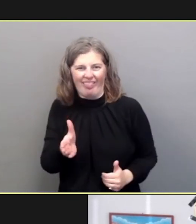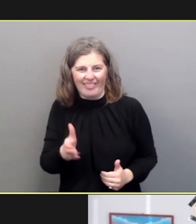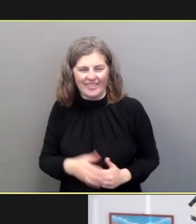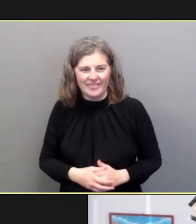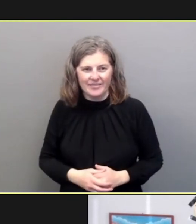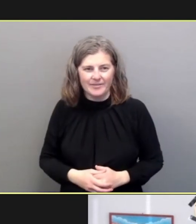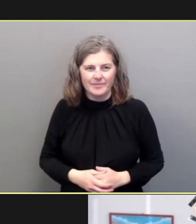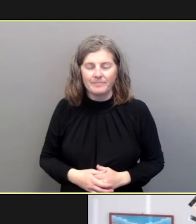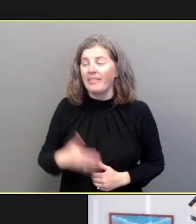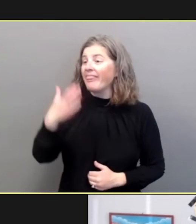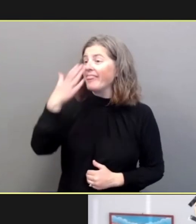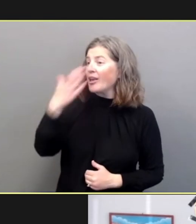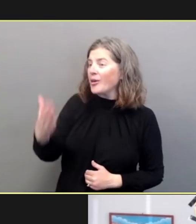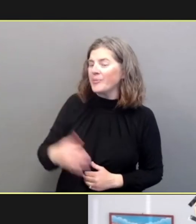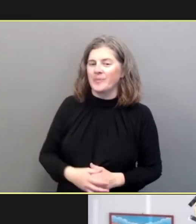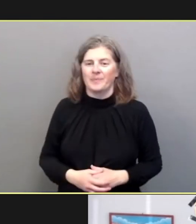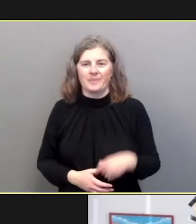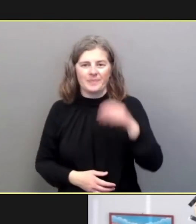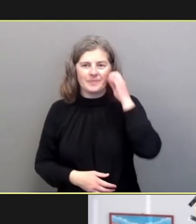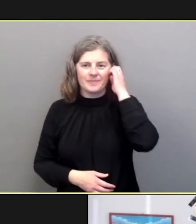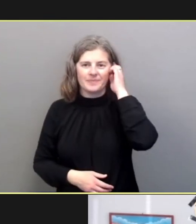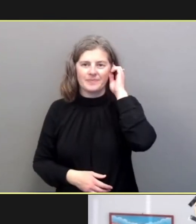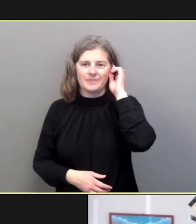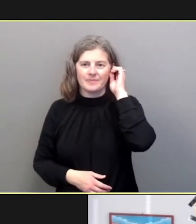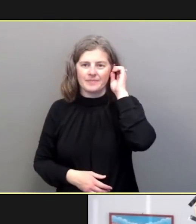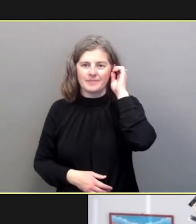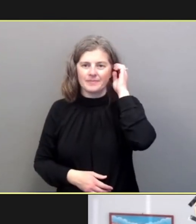it. Thank you so much.